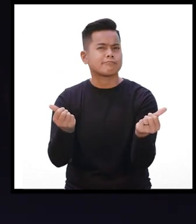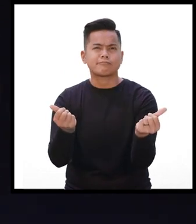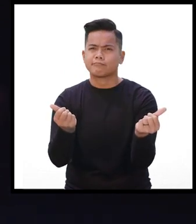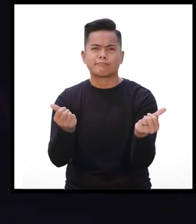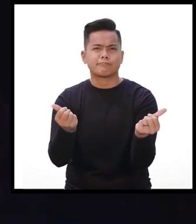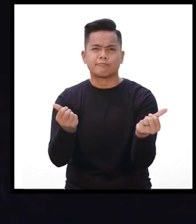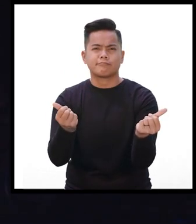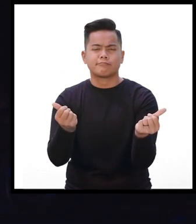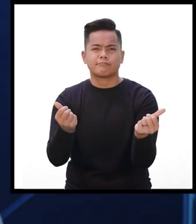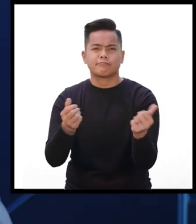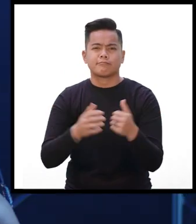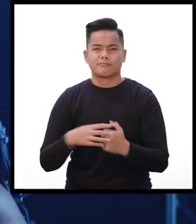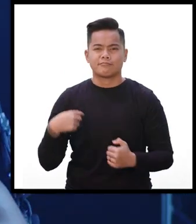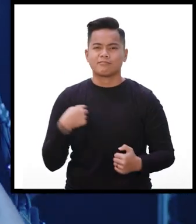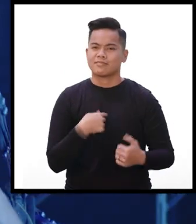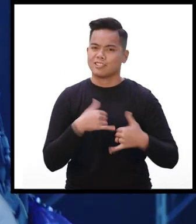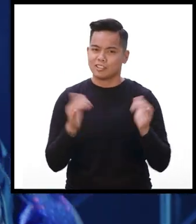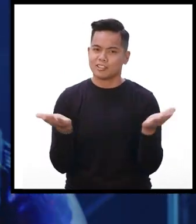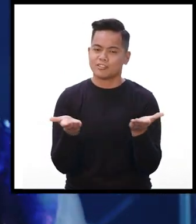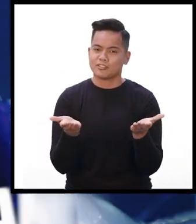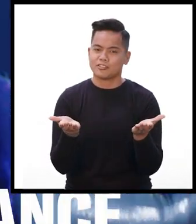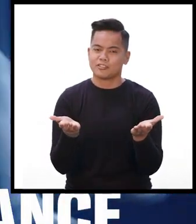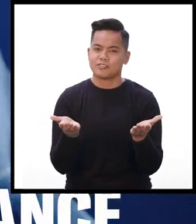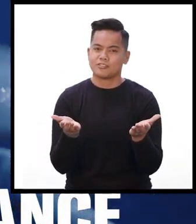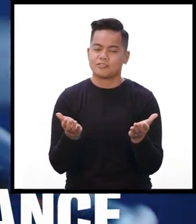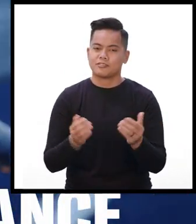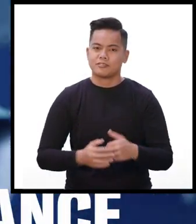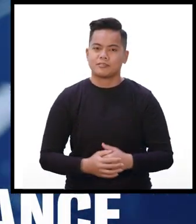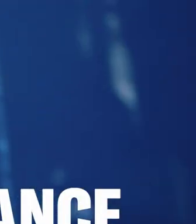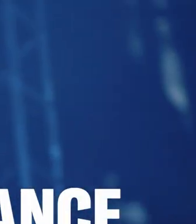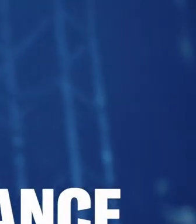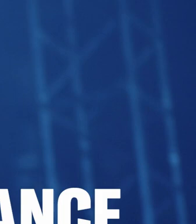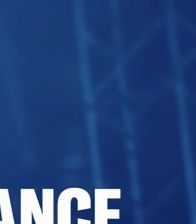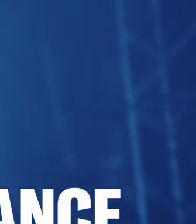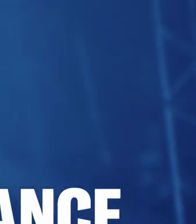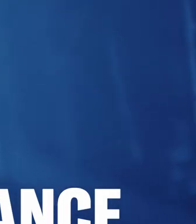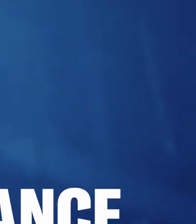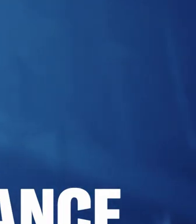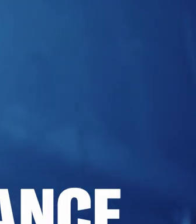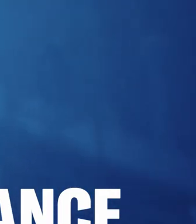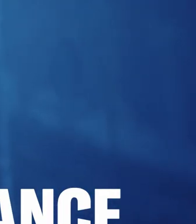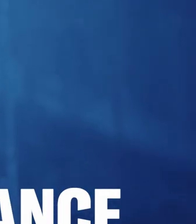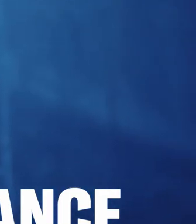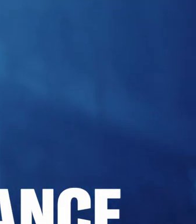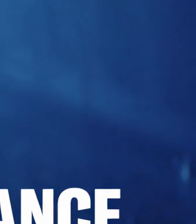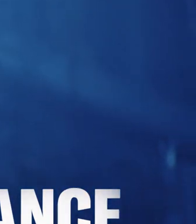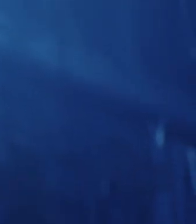necessary. And we shouldn't. If Cities Could Dance.